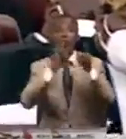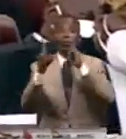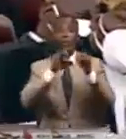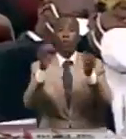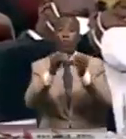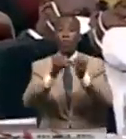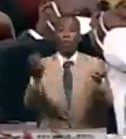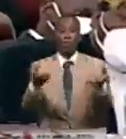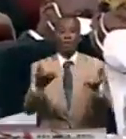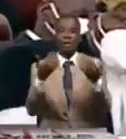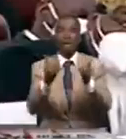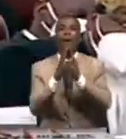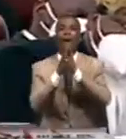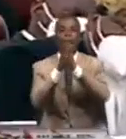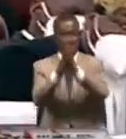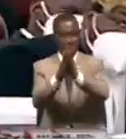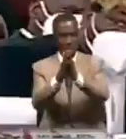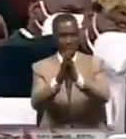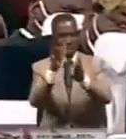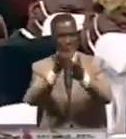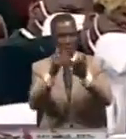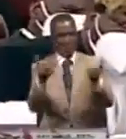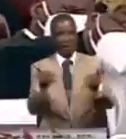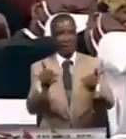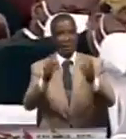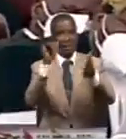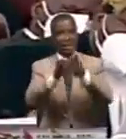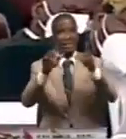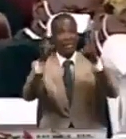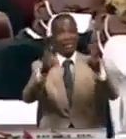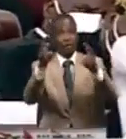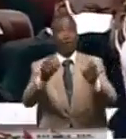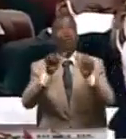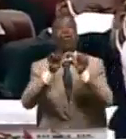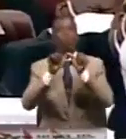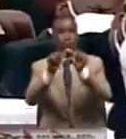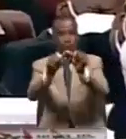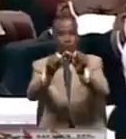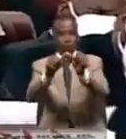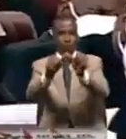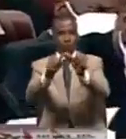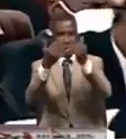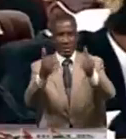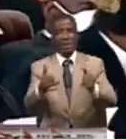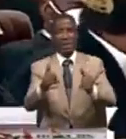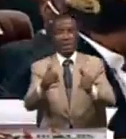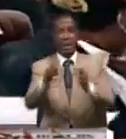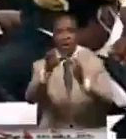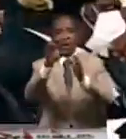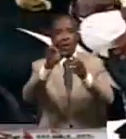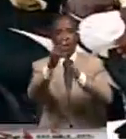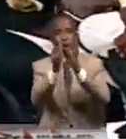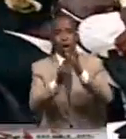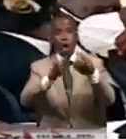are praying that this matter proceeds under Order